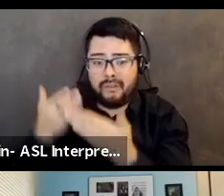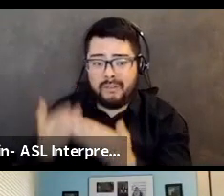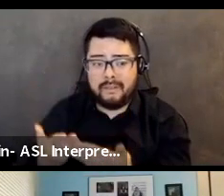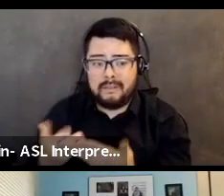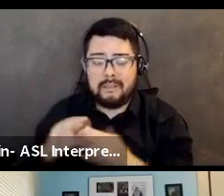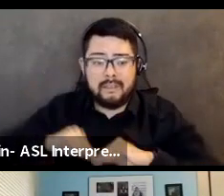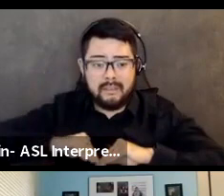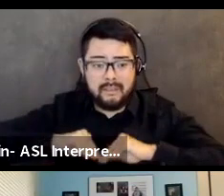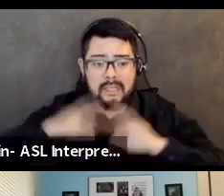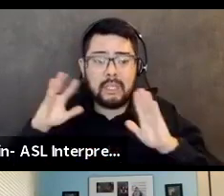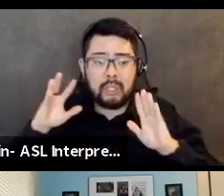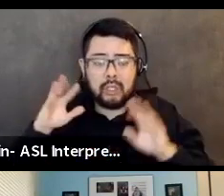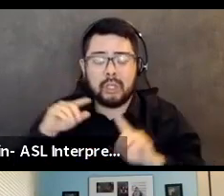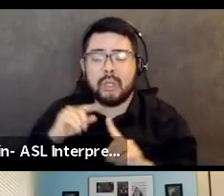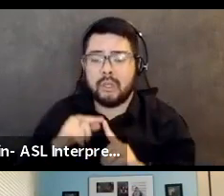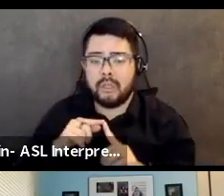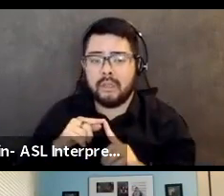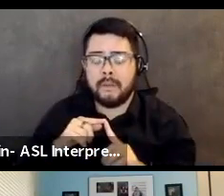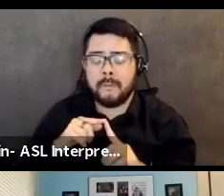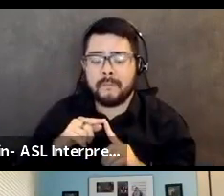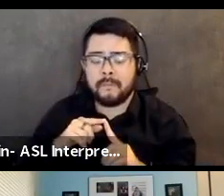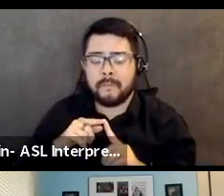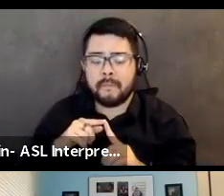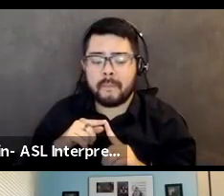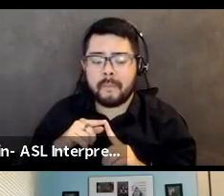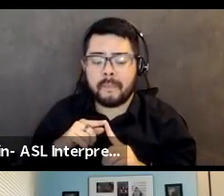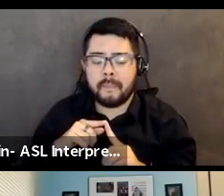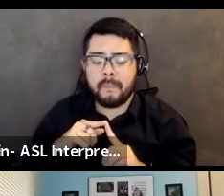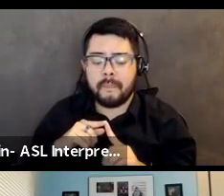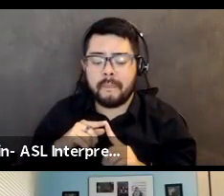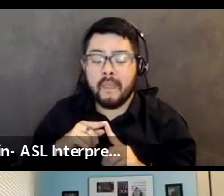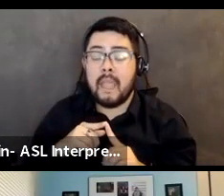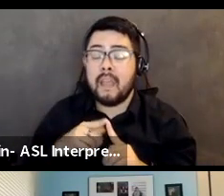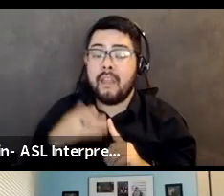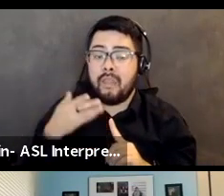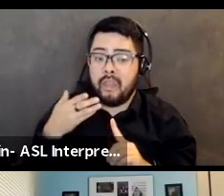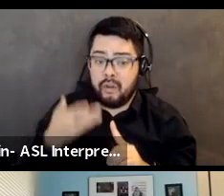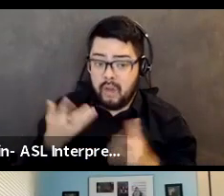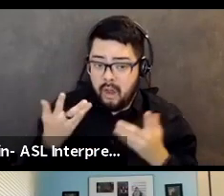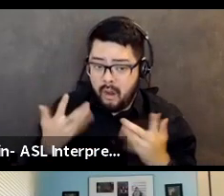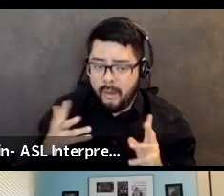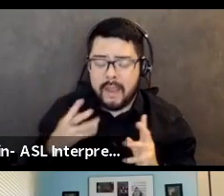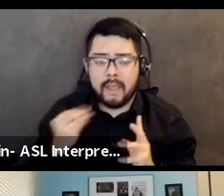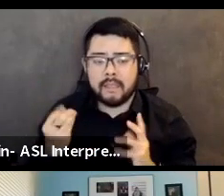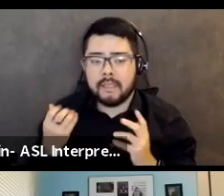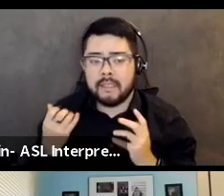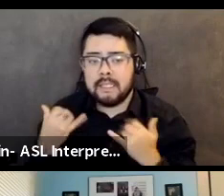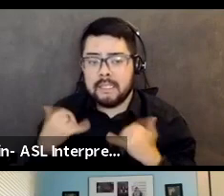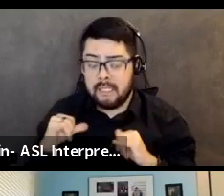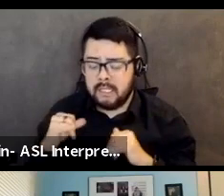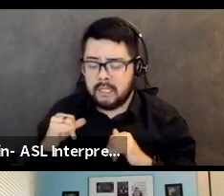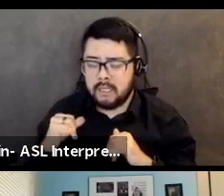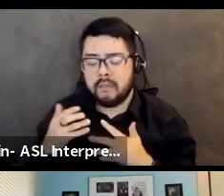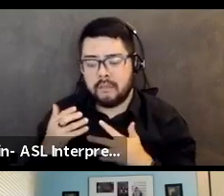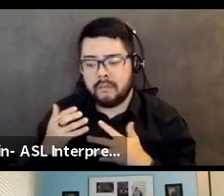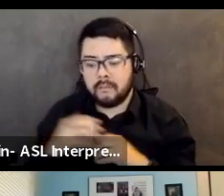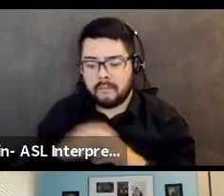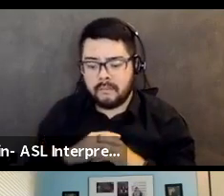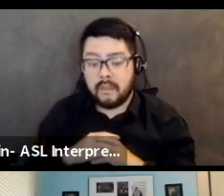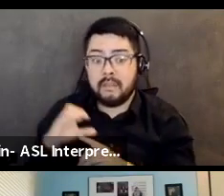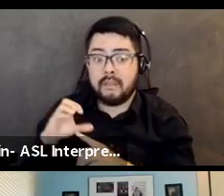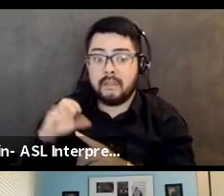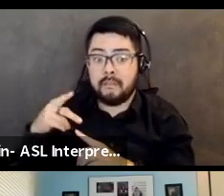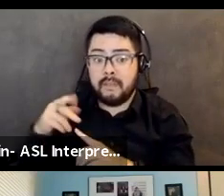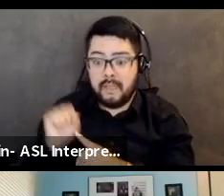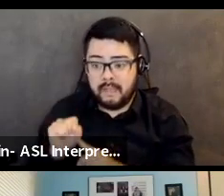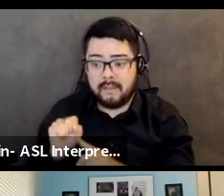that there is and you know and still the the the uh the board the cps